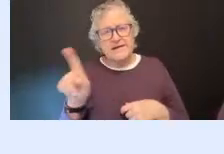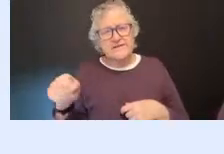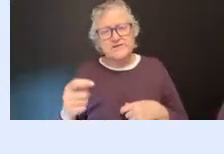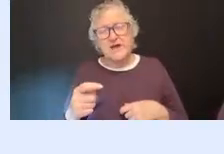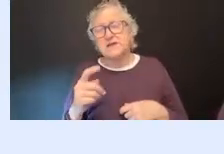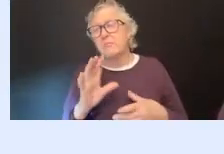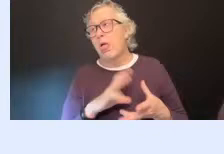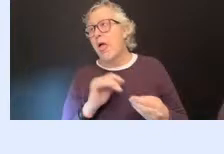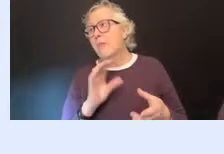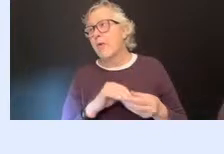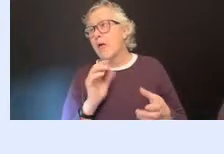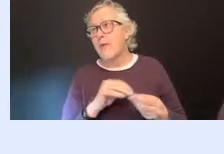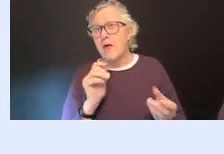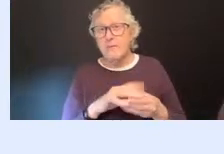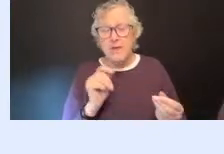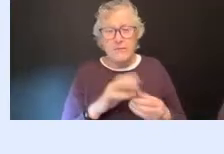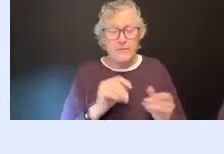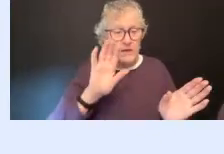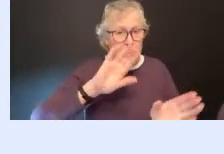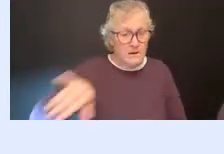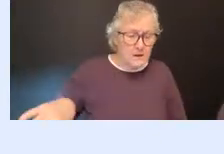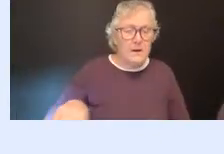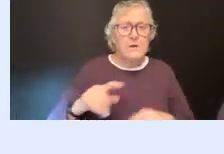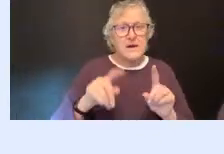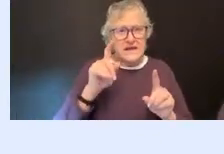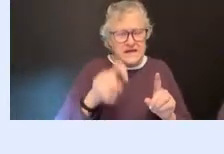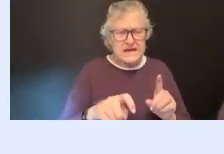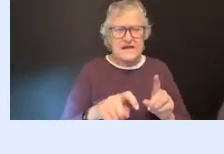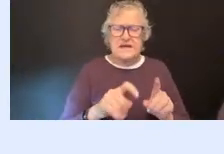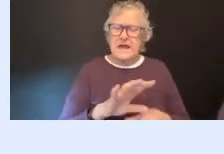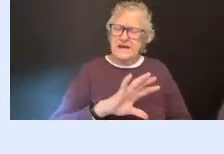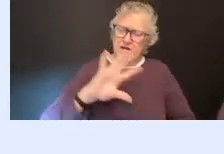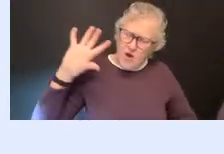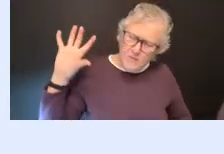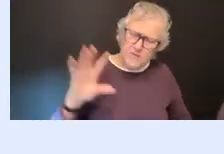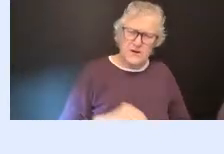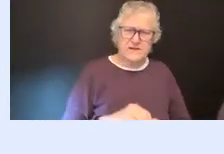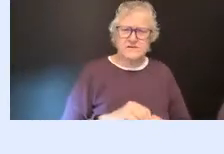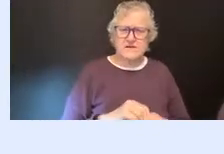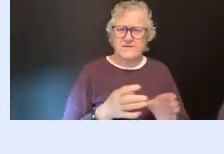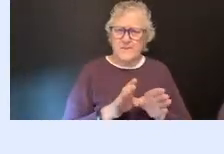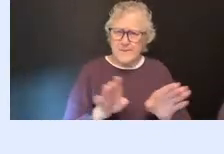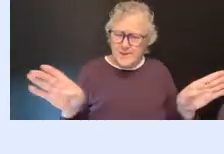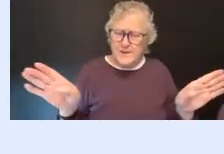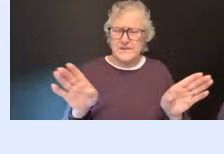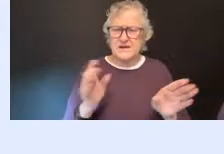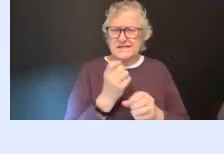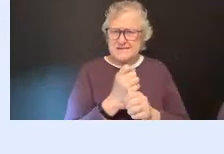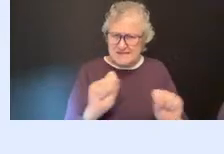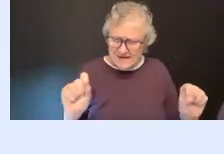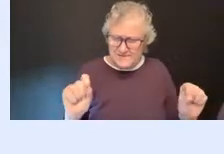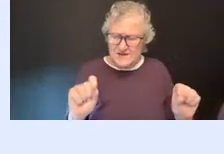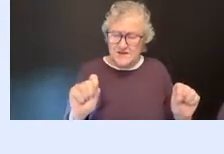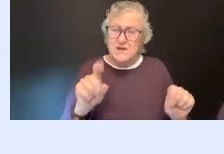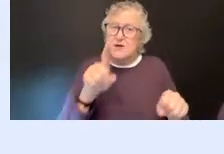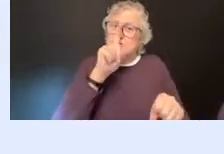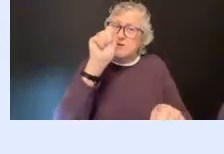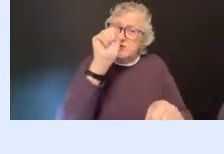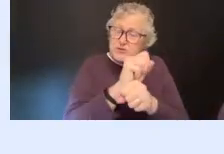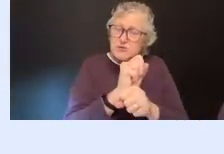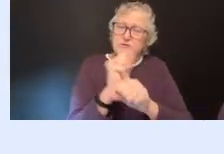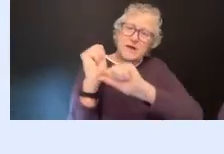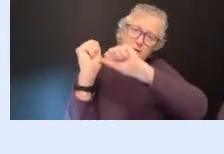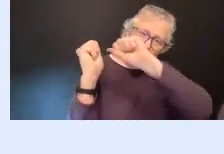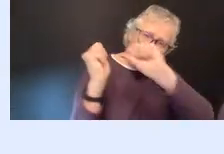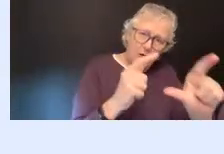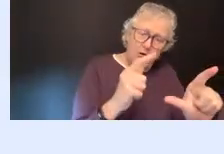ability and the responsibility to create a comprehensive public safety plan that ensures all users of this bridge feel safe and